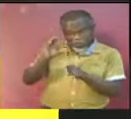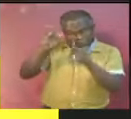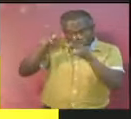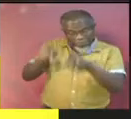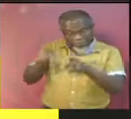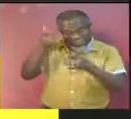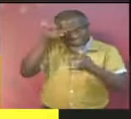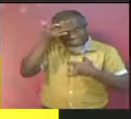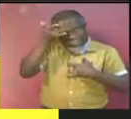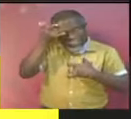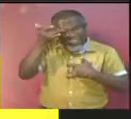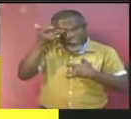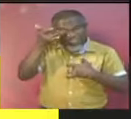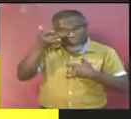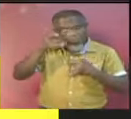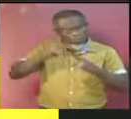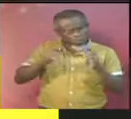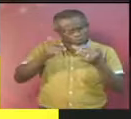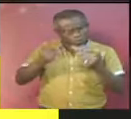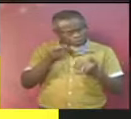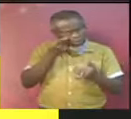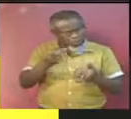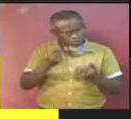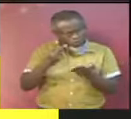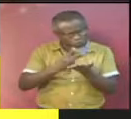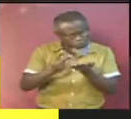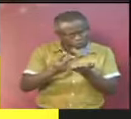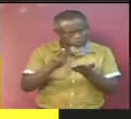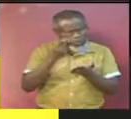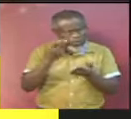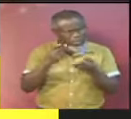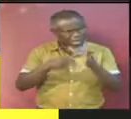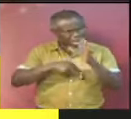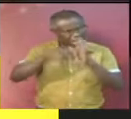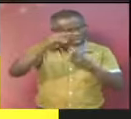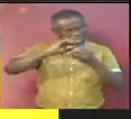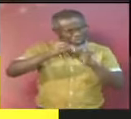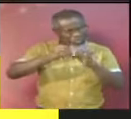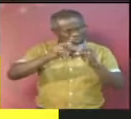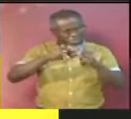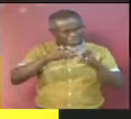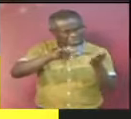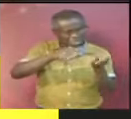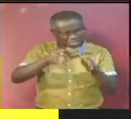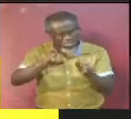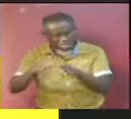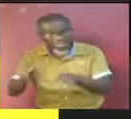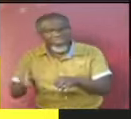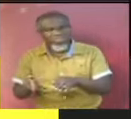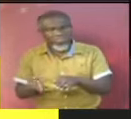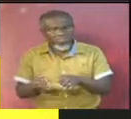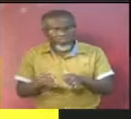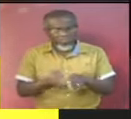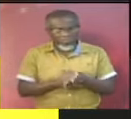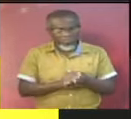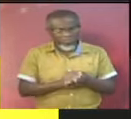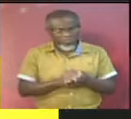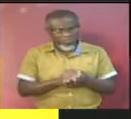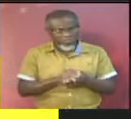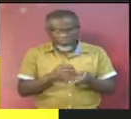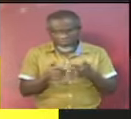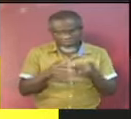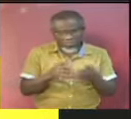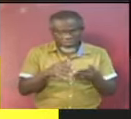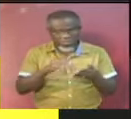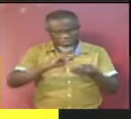still seeing a high number of deaths despite infections being having gone down. For instance,